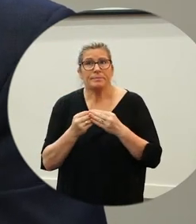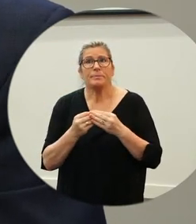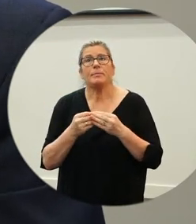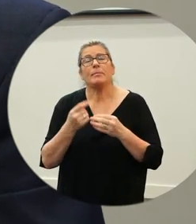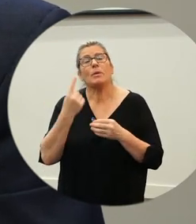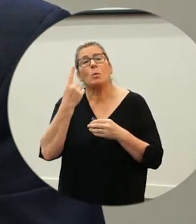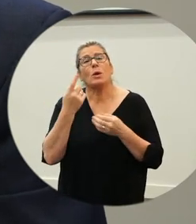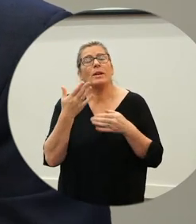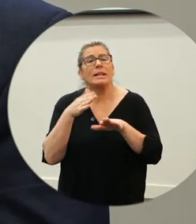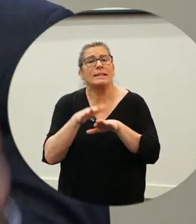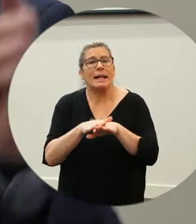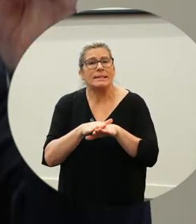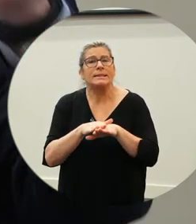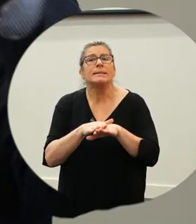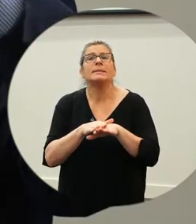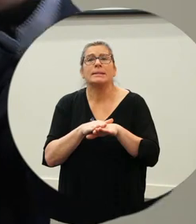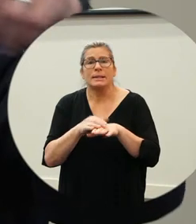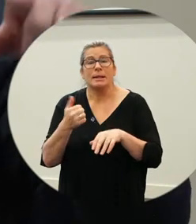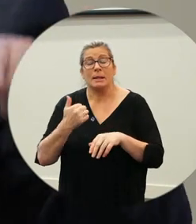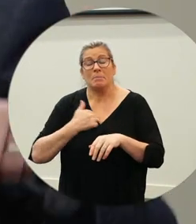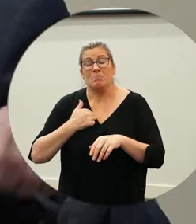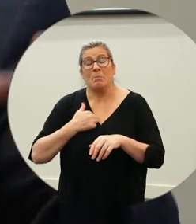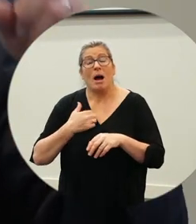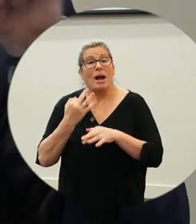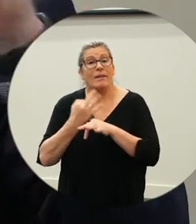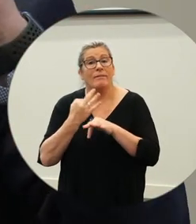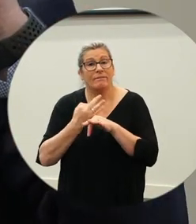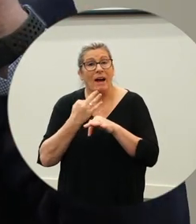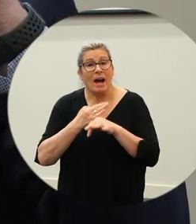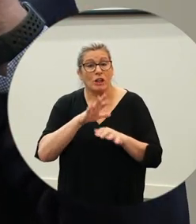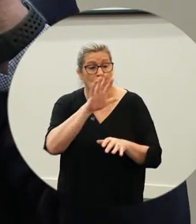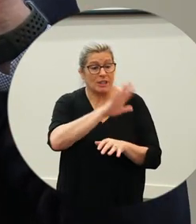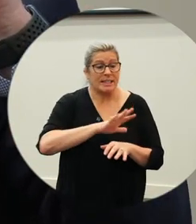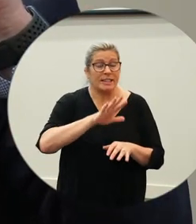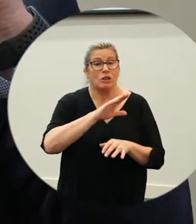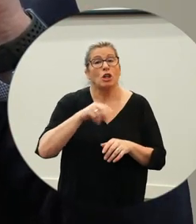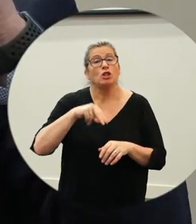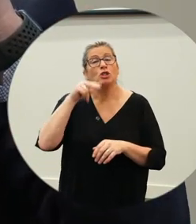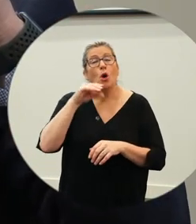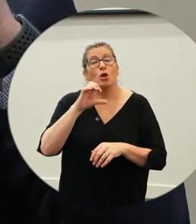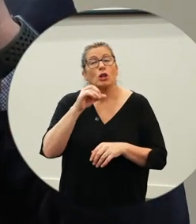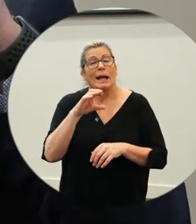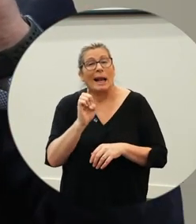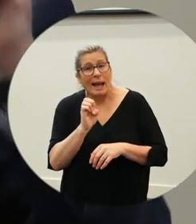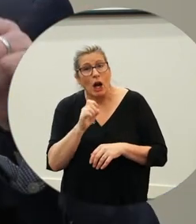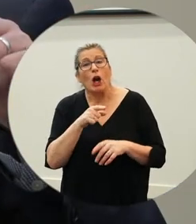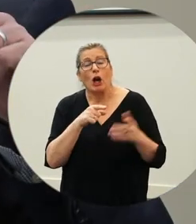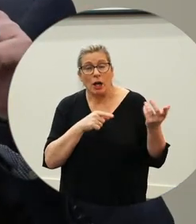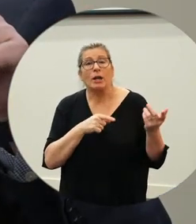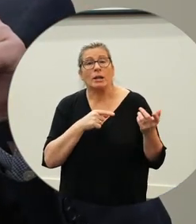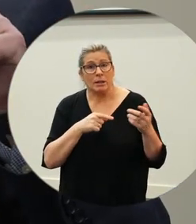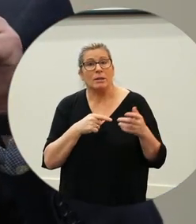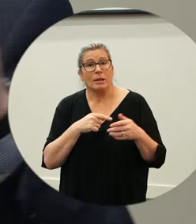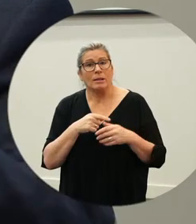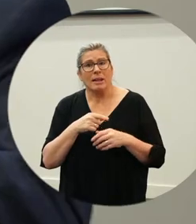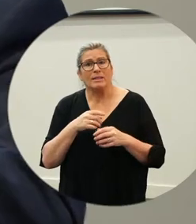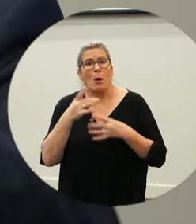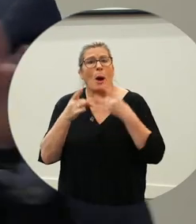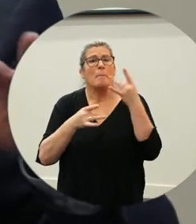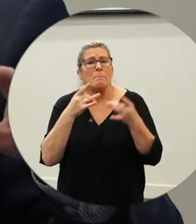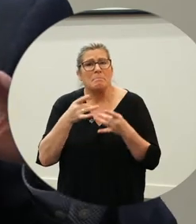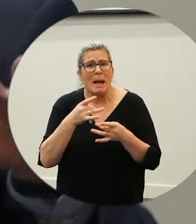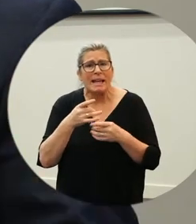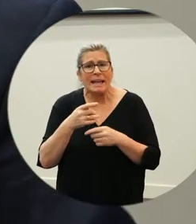One of the deaths was in my father's district in North Clare, where the guards had come down very heavily on potsheen making, which was on